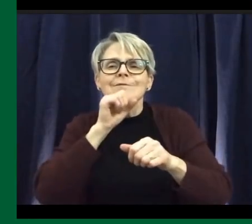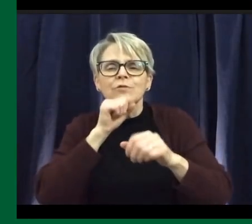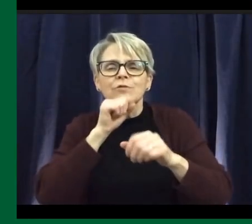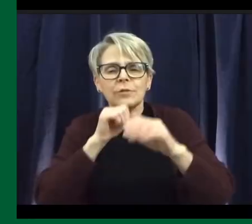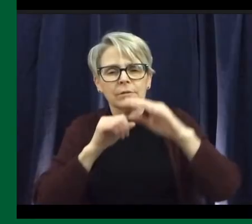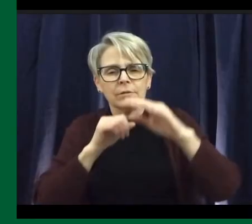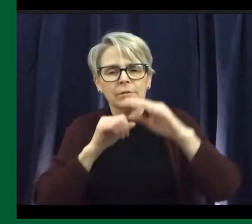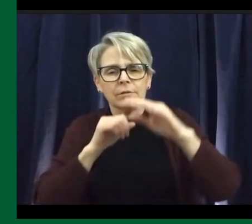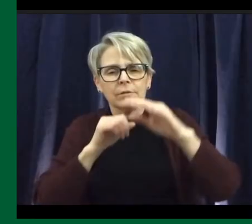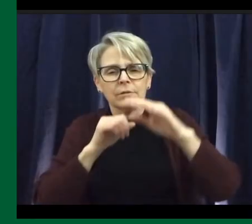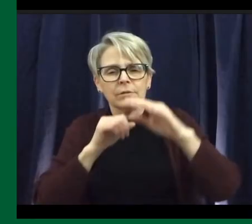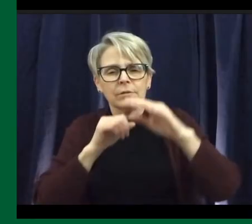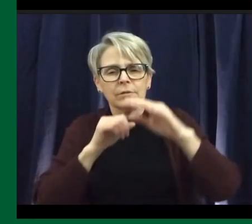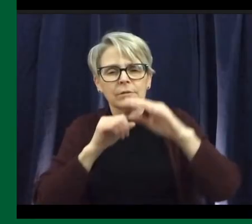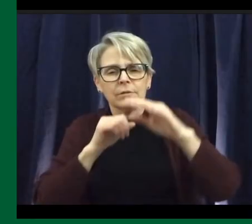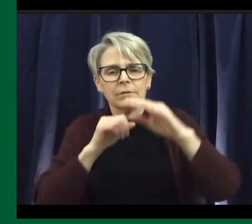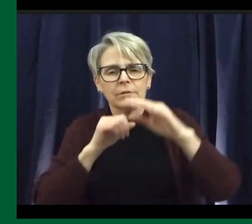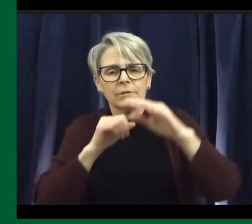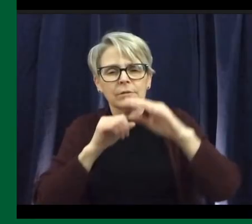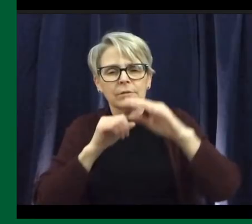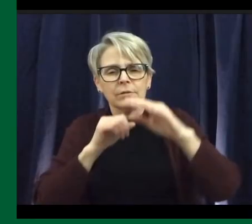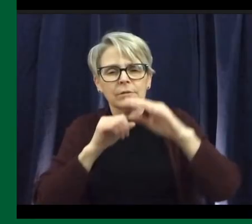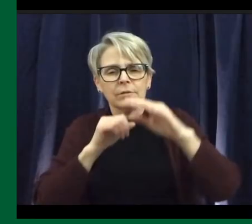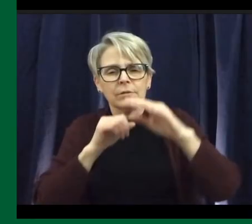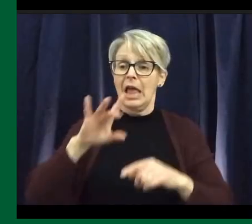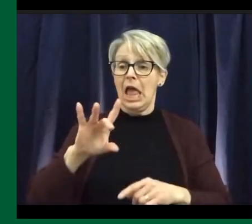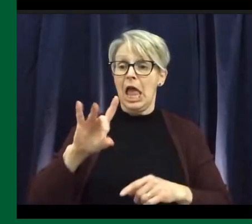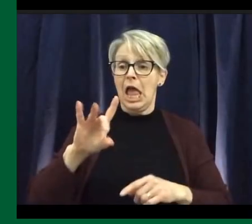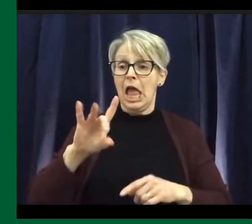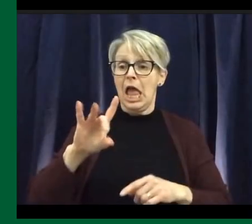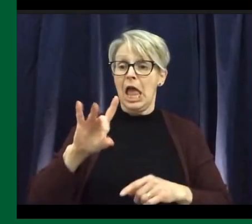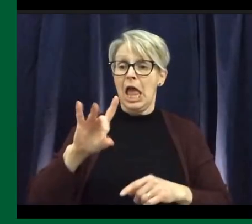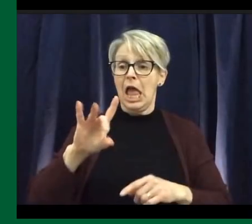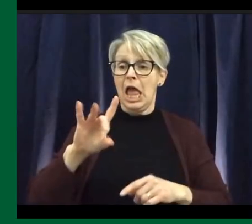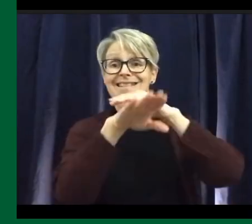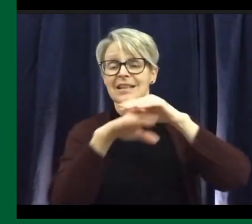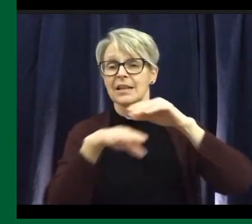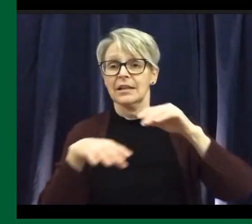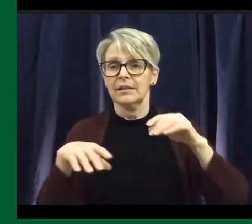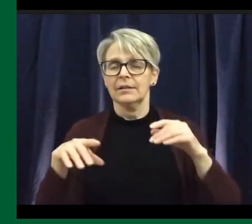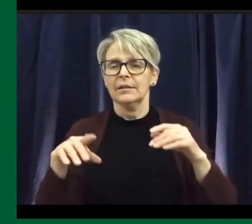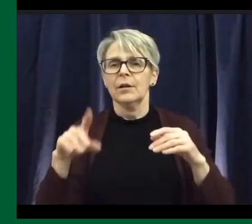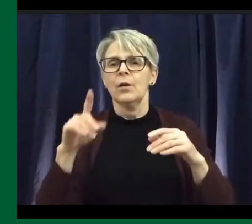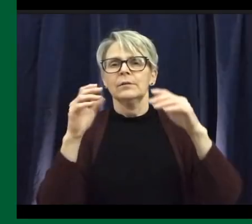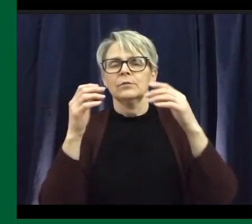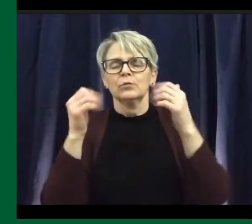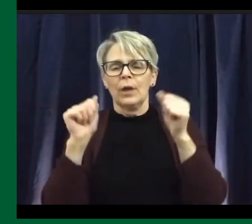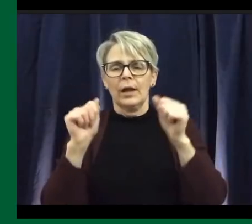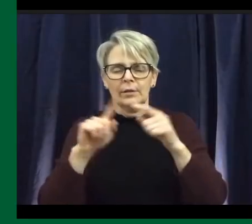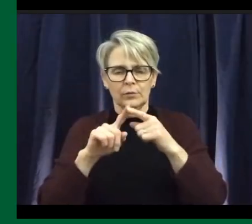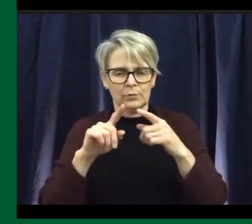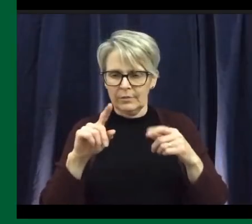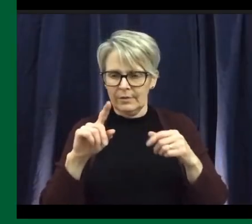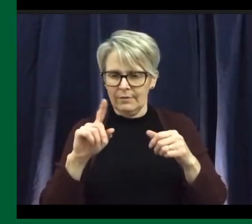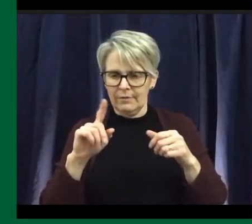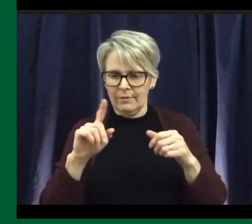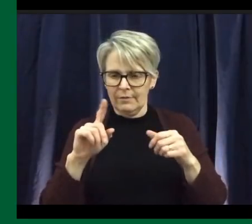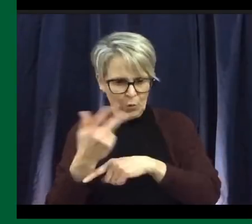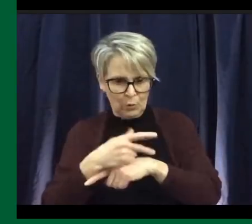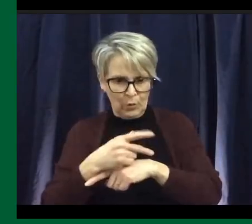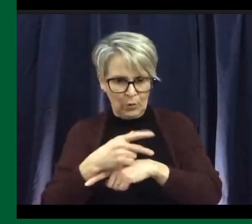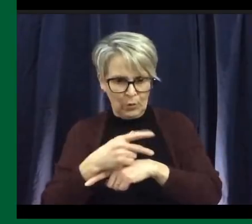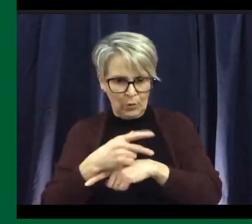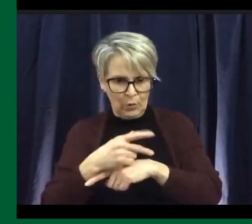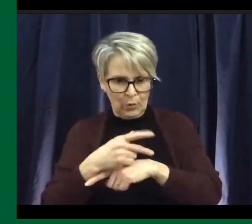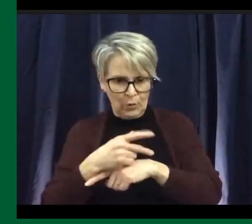going to identify the 80 plus and say, for the next 2 weeks, this is who goes in. It's really open up the system. For the first 2 to 3 days, the 80 pluses are booking,